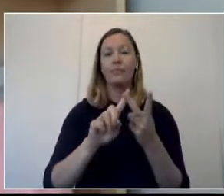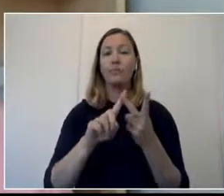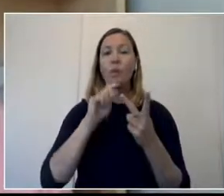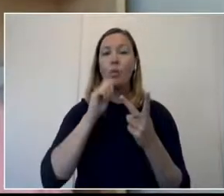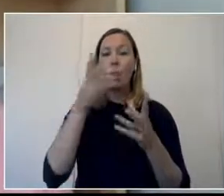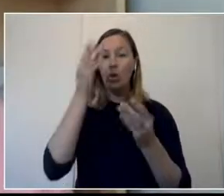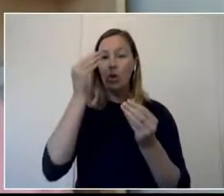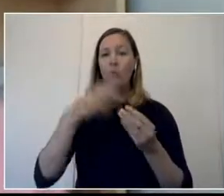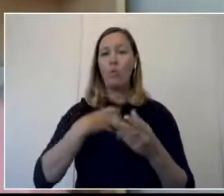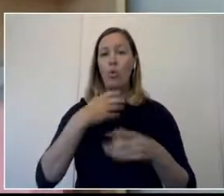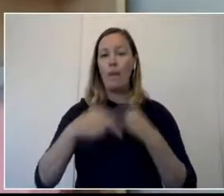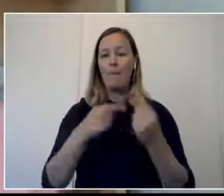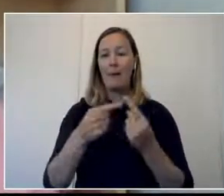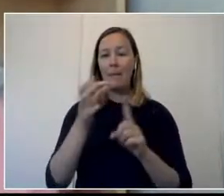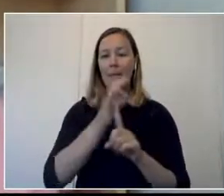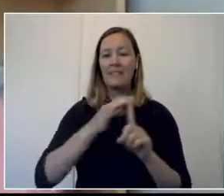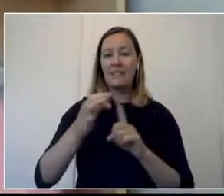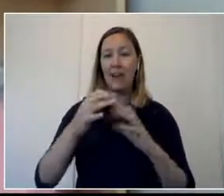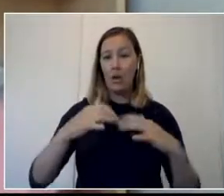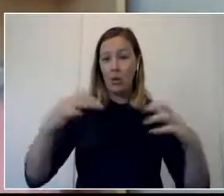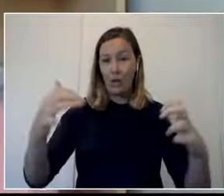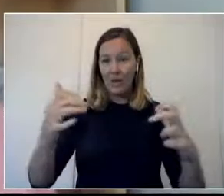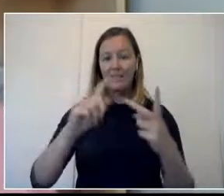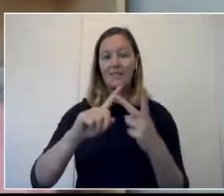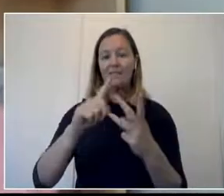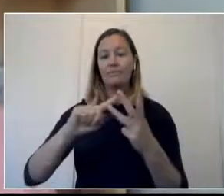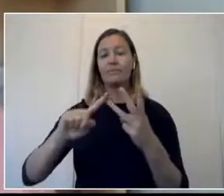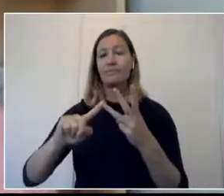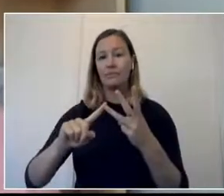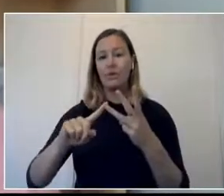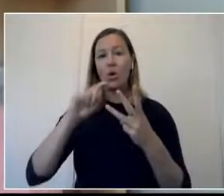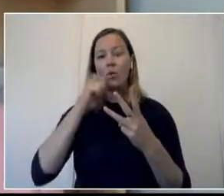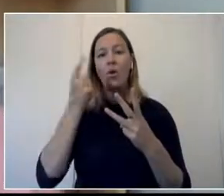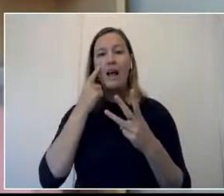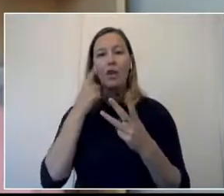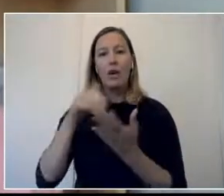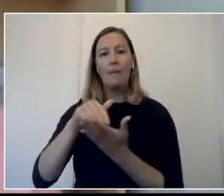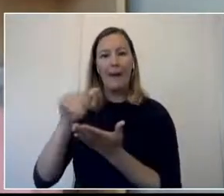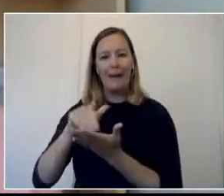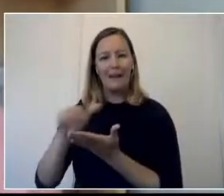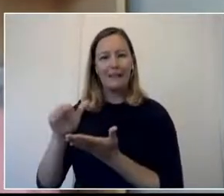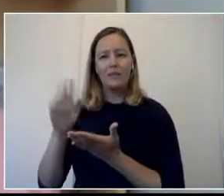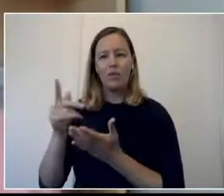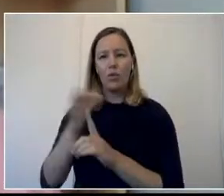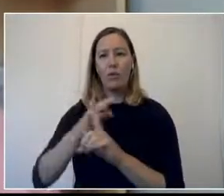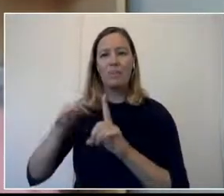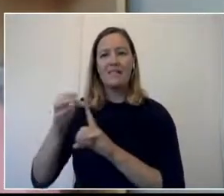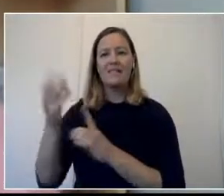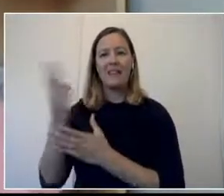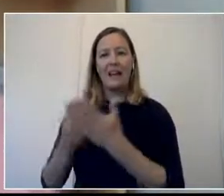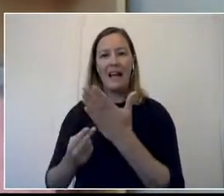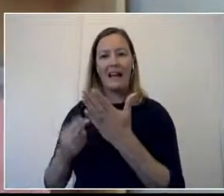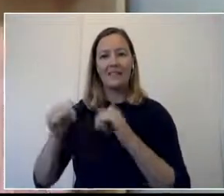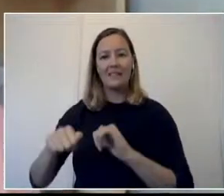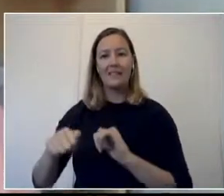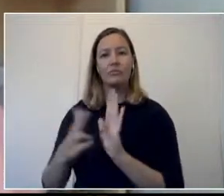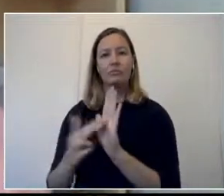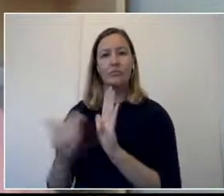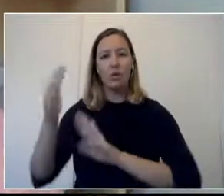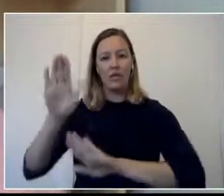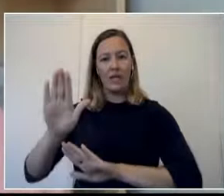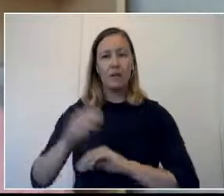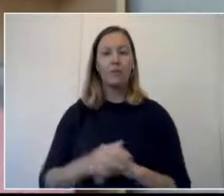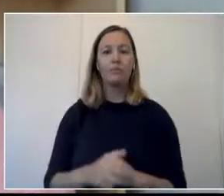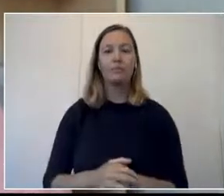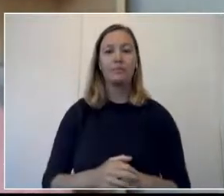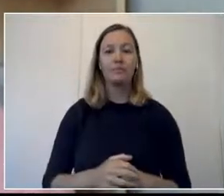Pasifika audiences in the second part. And to finish off, we'll look at the market for Pacific arts in Aotearoa. Now, I know there's going